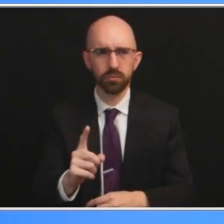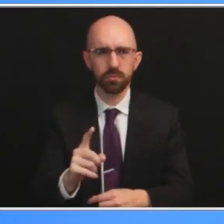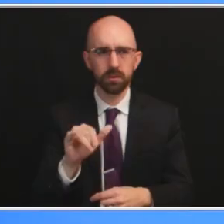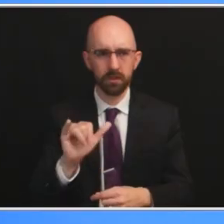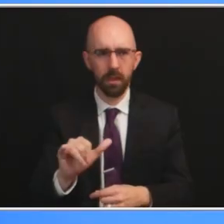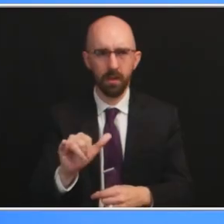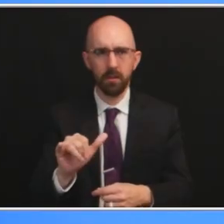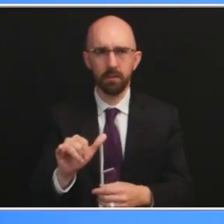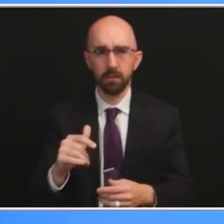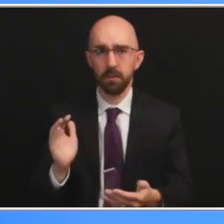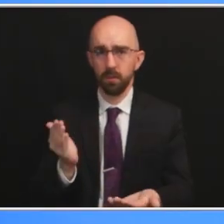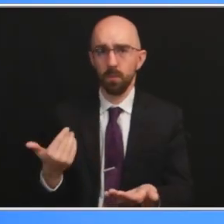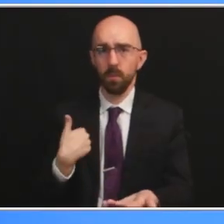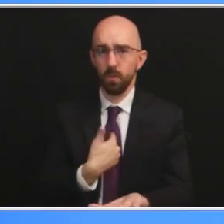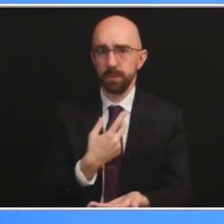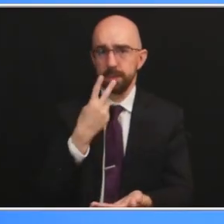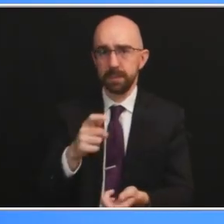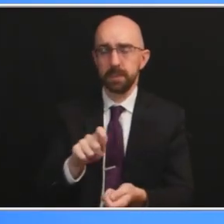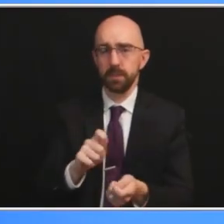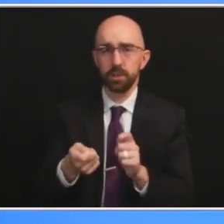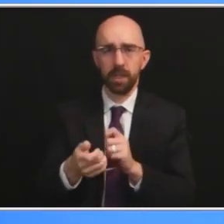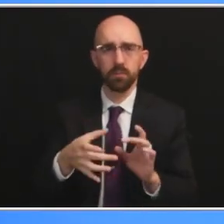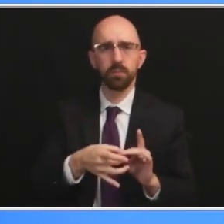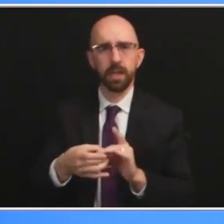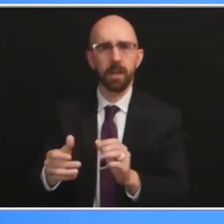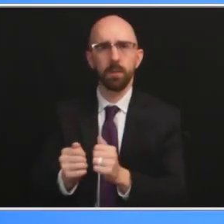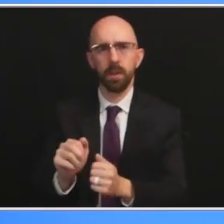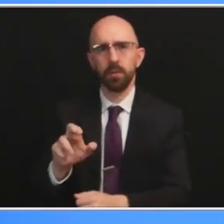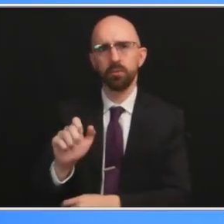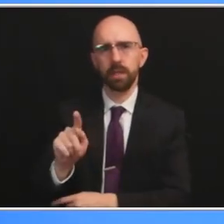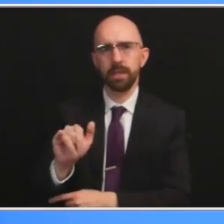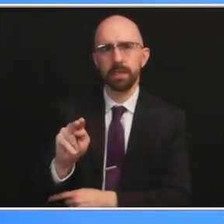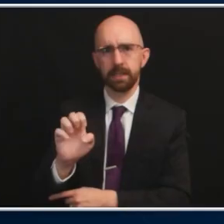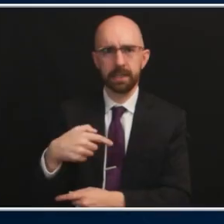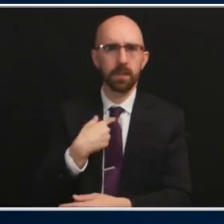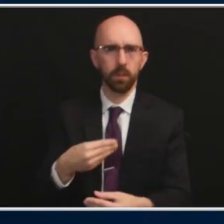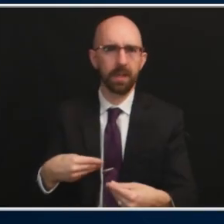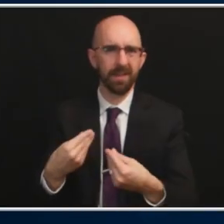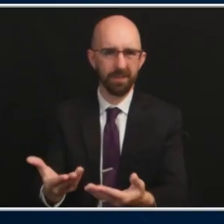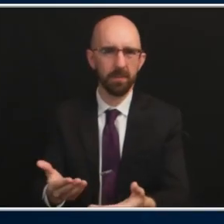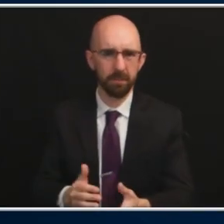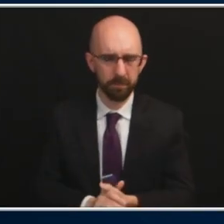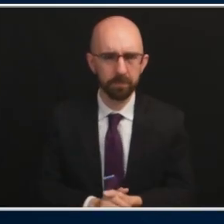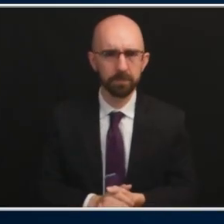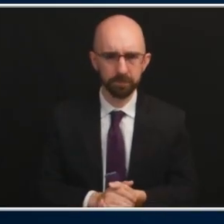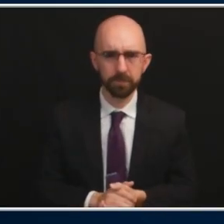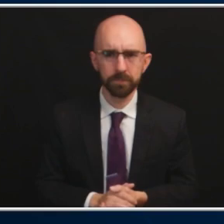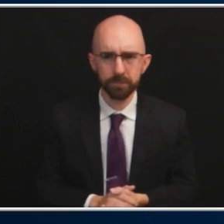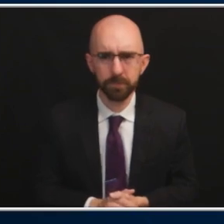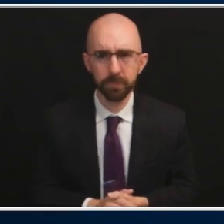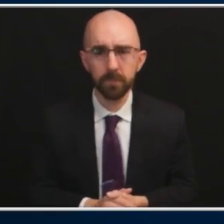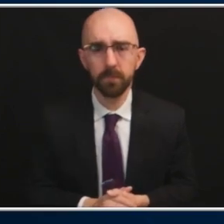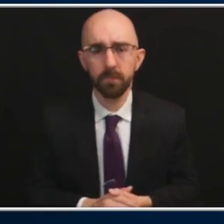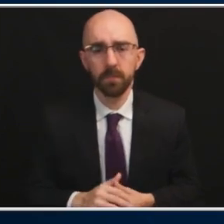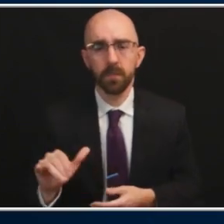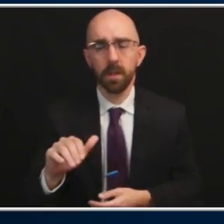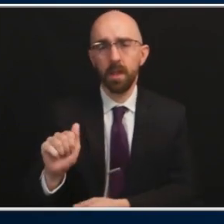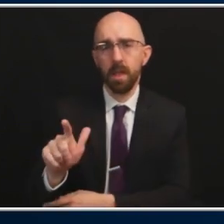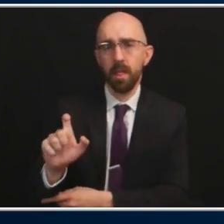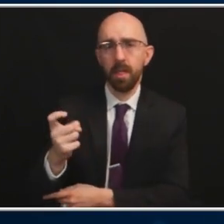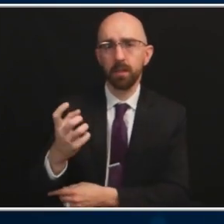seeing in the study would be related to the creatine that we were giving them. And then Alex wants to